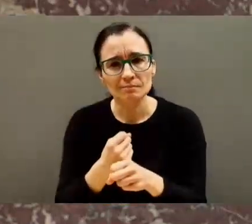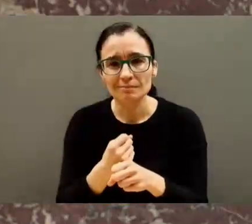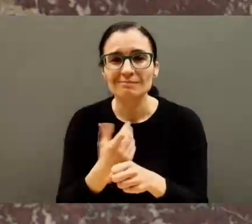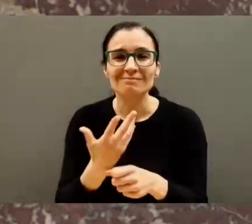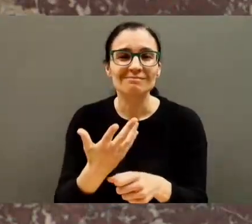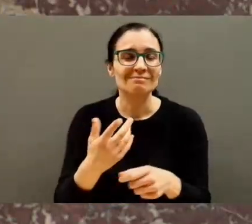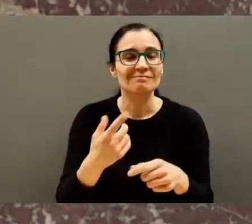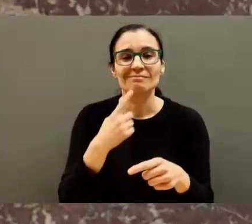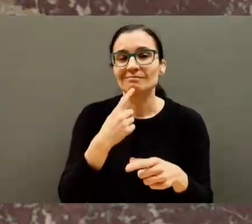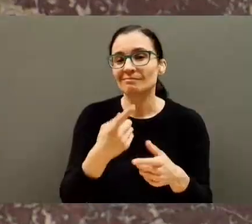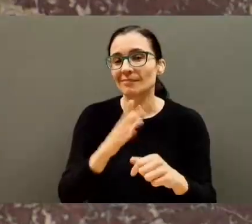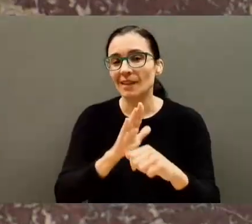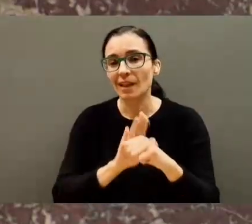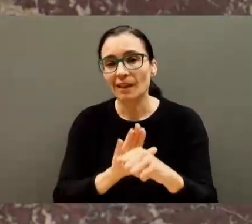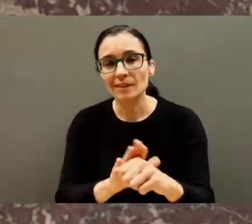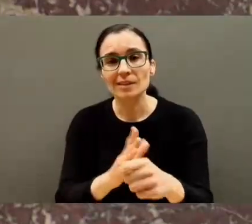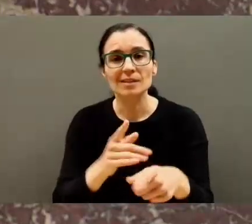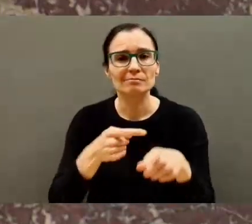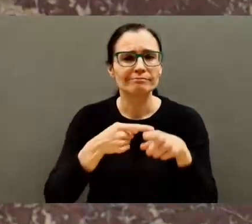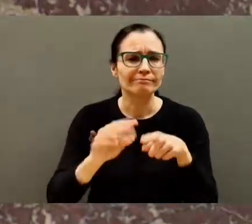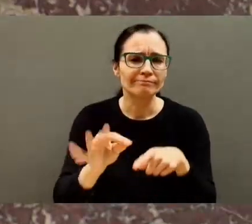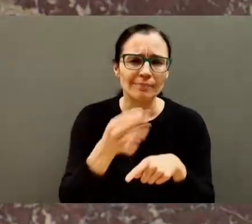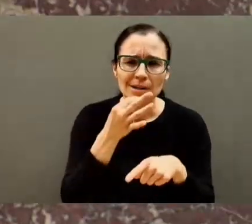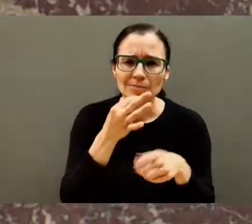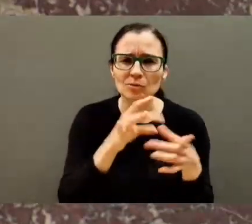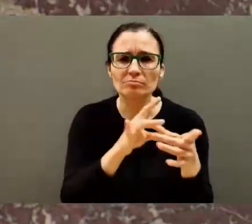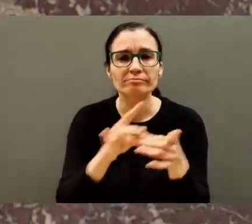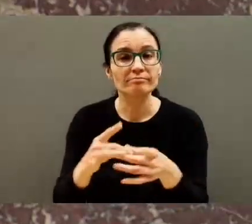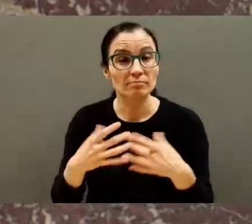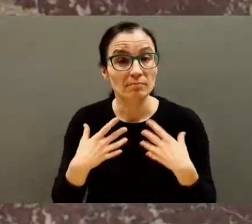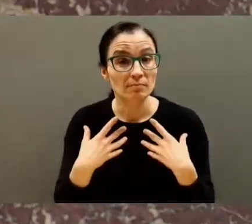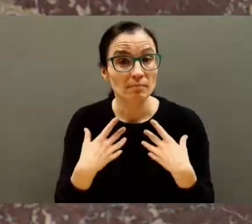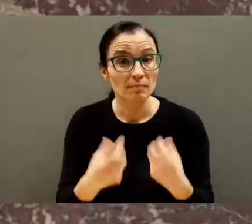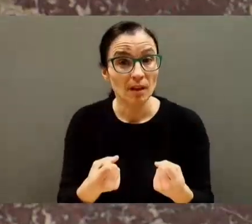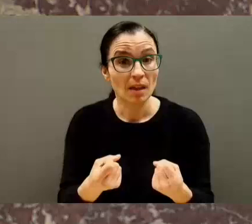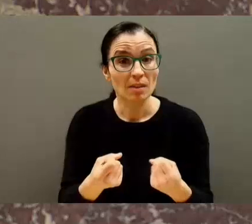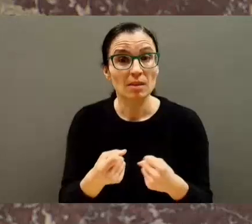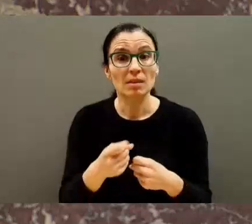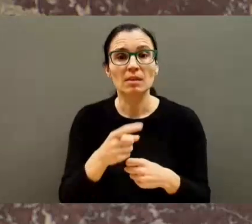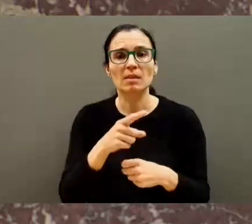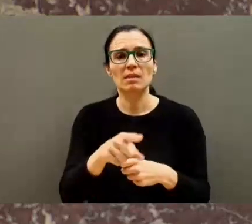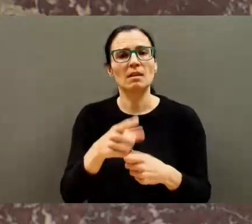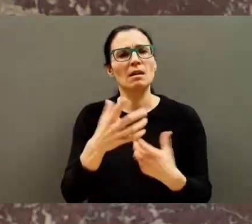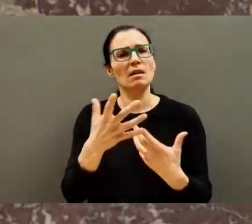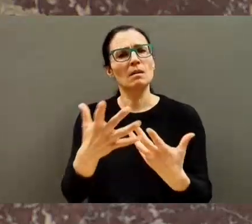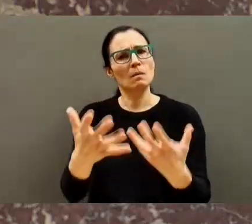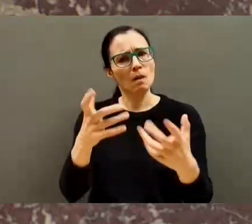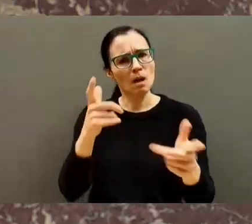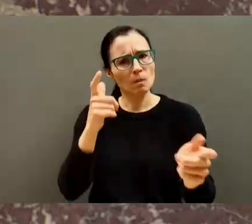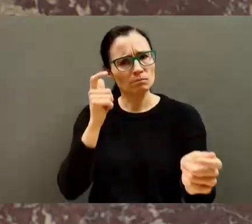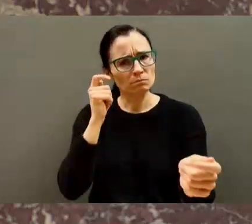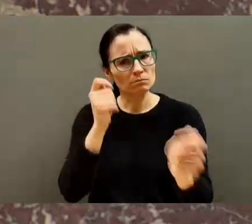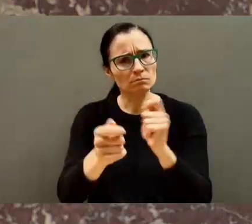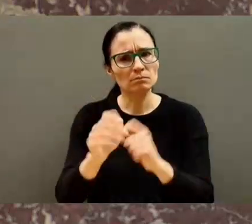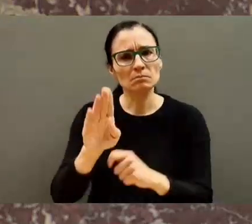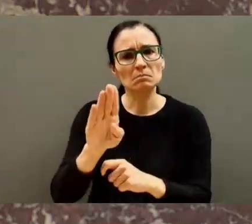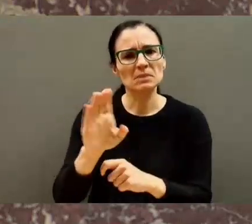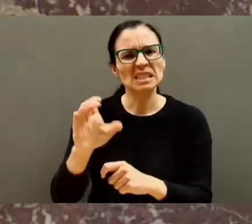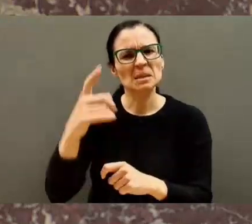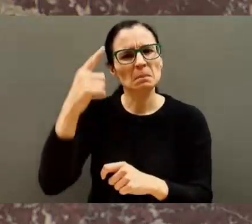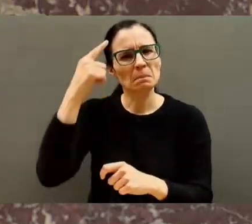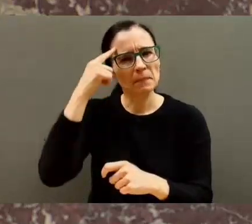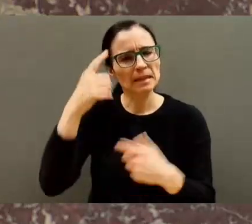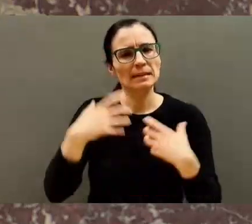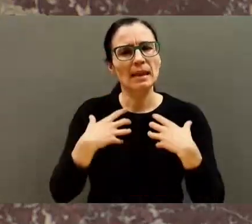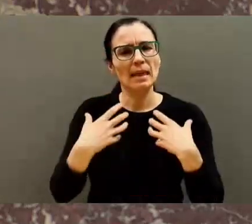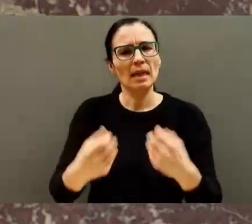members of this caucus have been calling for a comprehensive overhaul of BC's Mental Health Act. This outdated legislation has been criticized for violating human